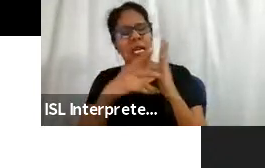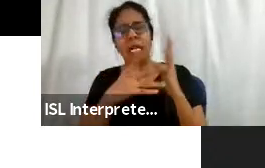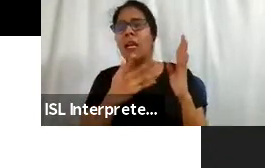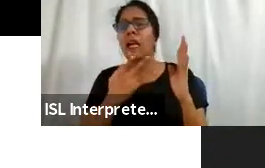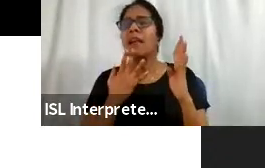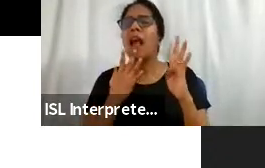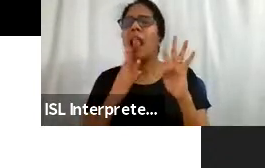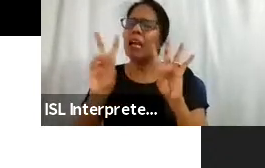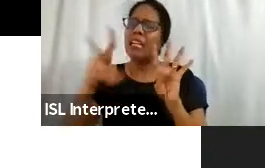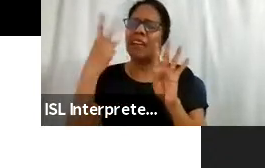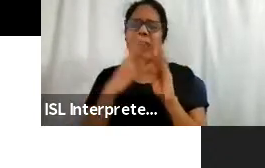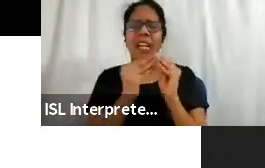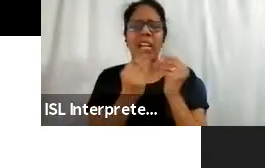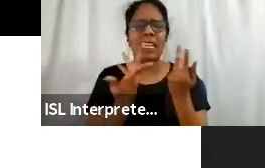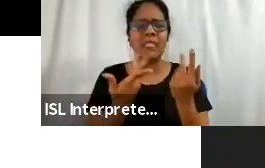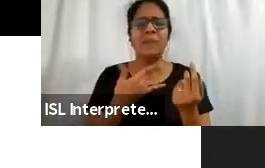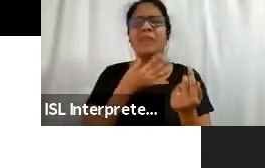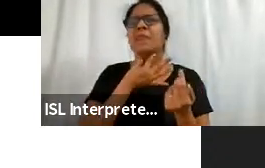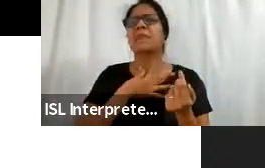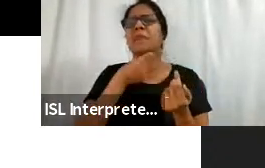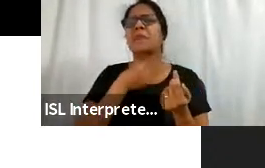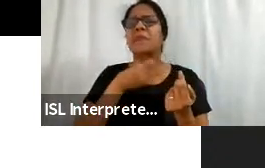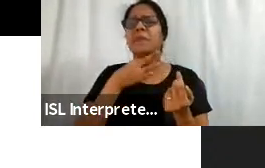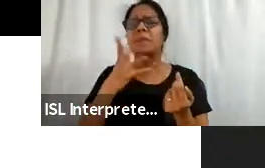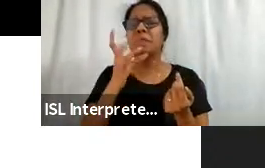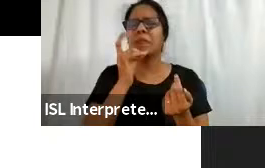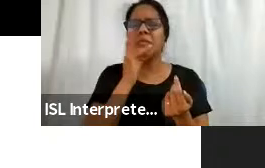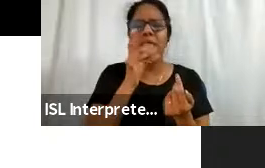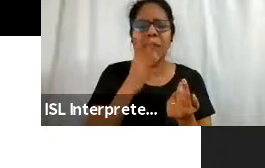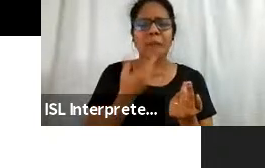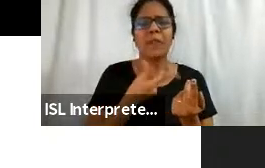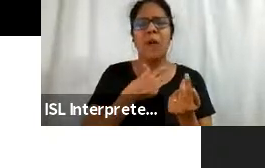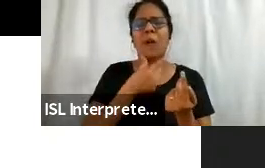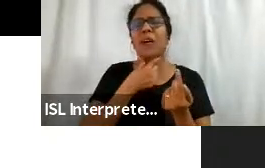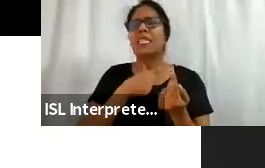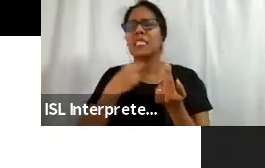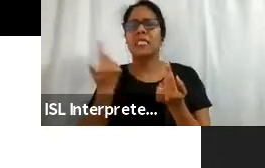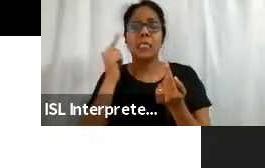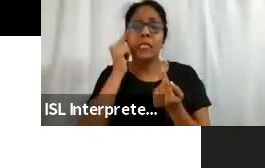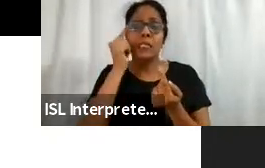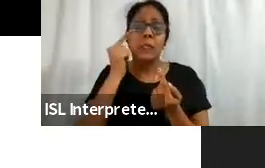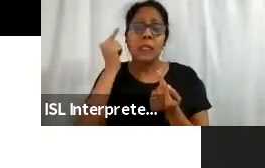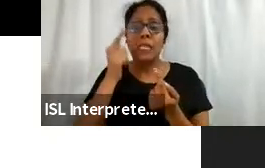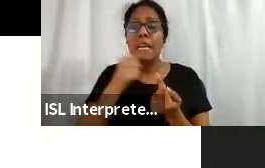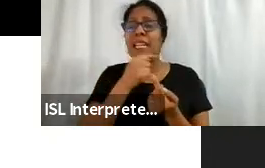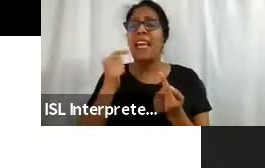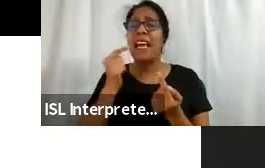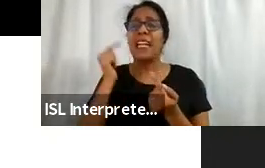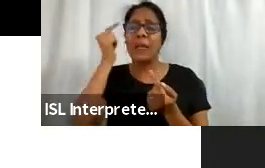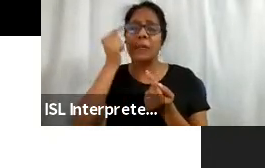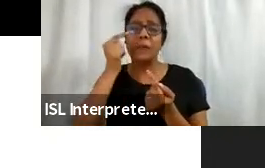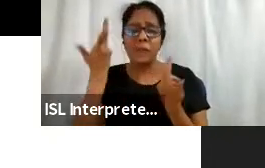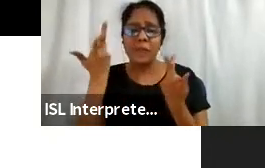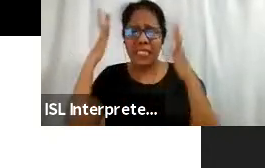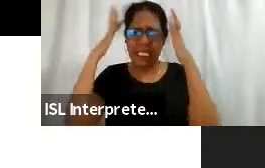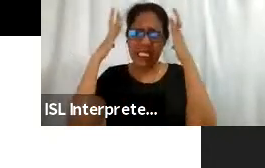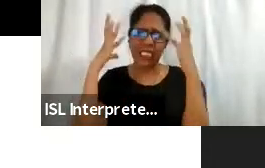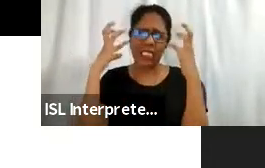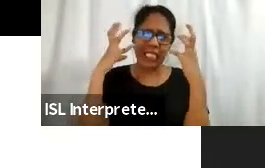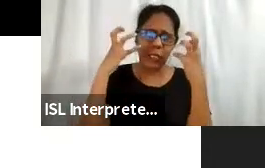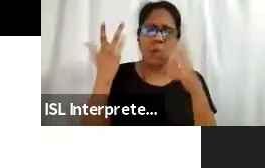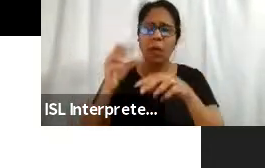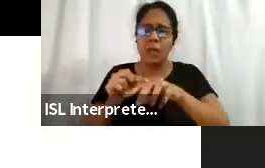very irritating throat, conjunctivitis, or we say as pink eye, headaches, and